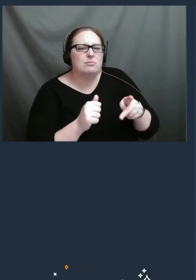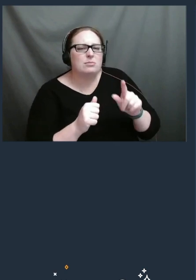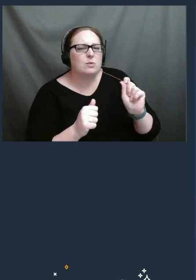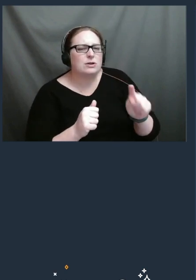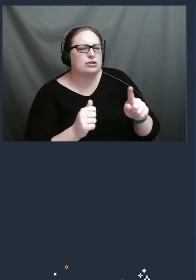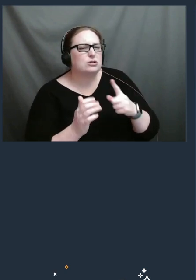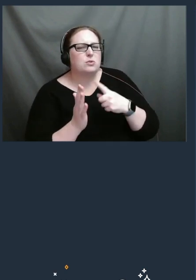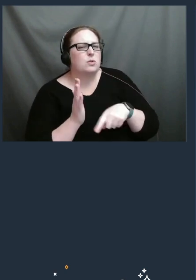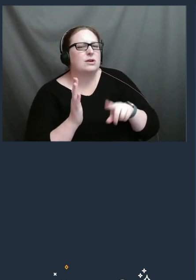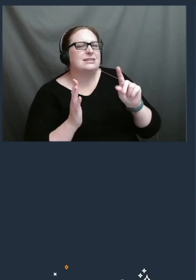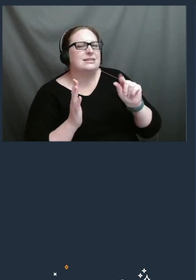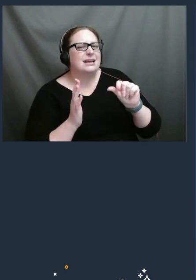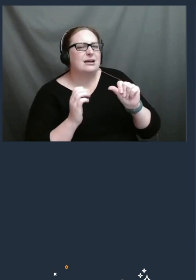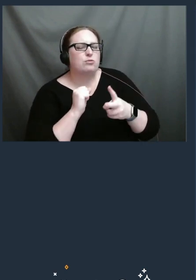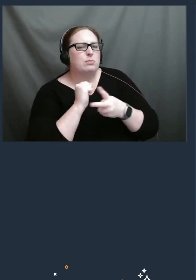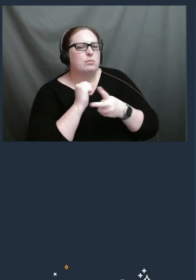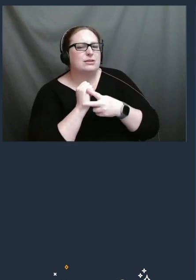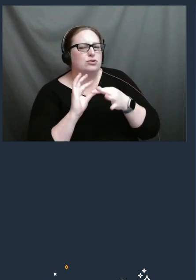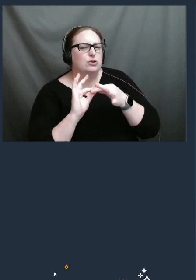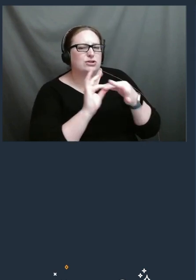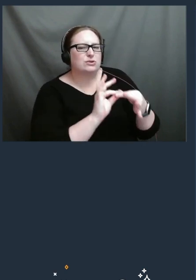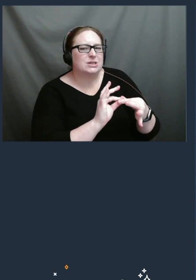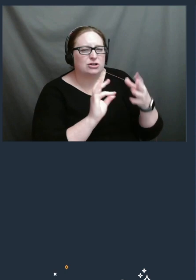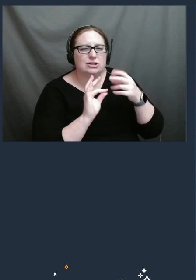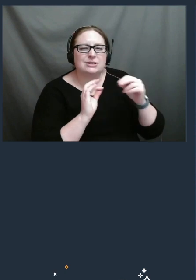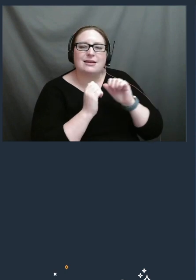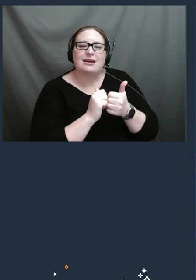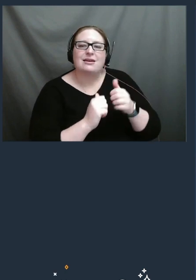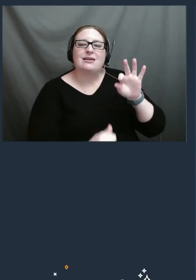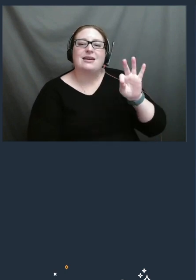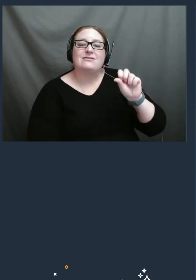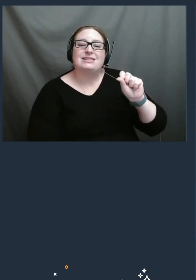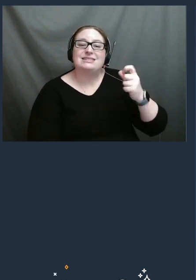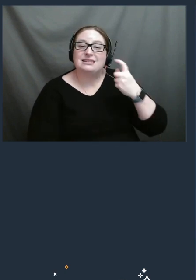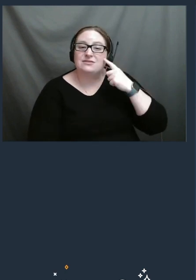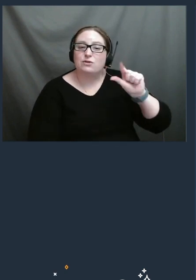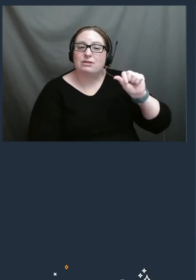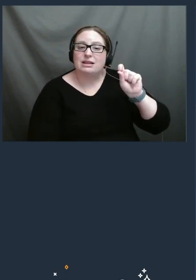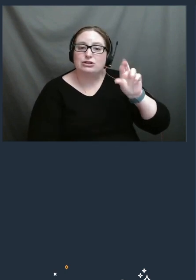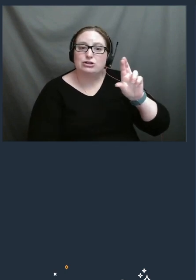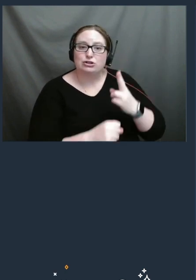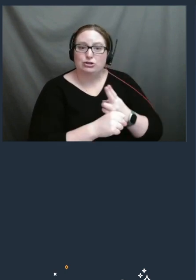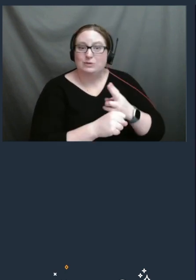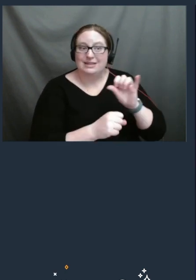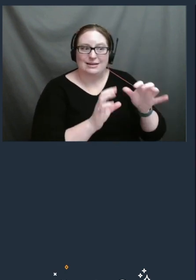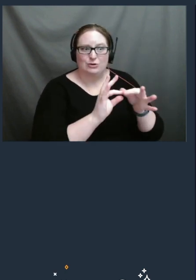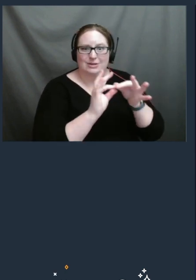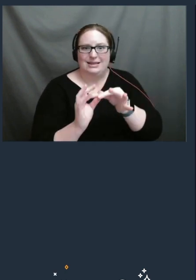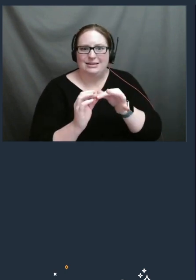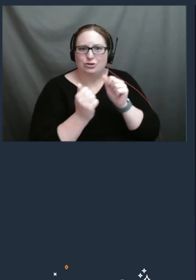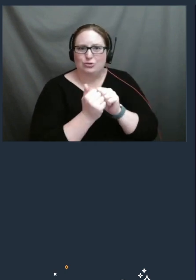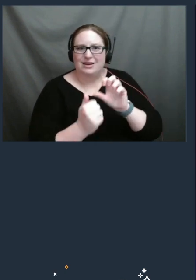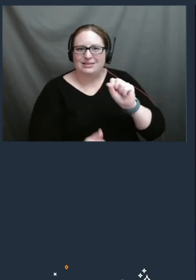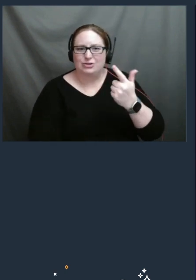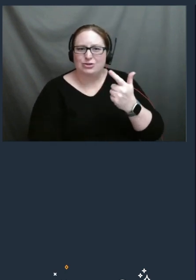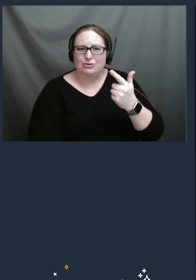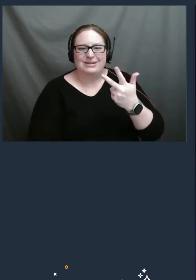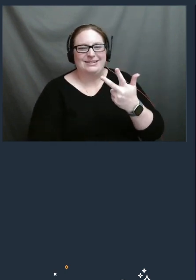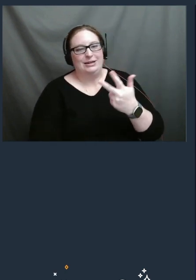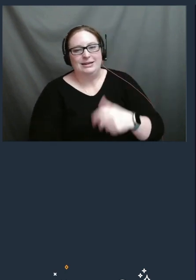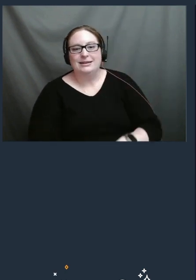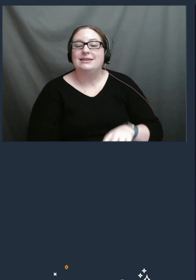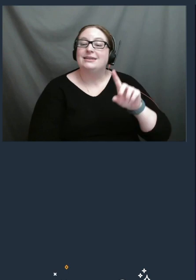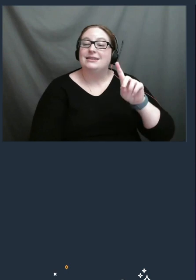data repository associations, and how does FSx for Lustre use them to link to S3? Yeah, so data repository associations,